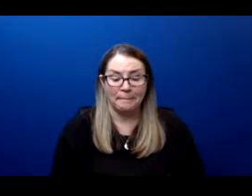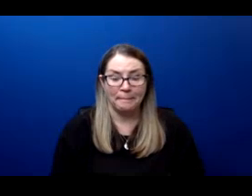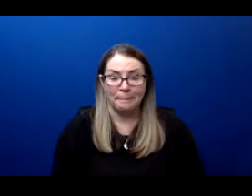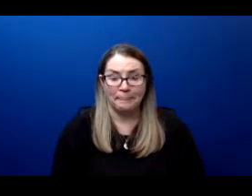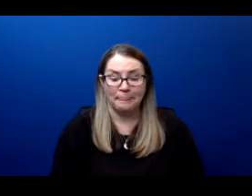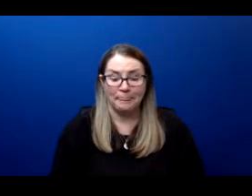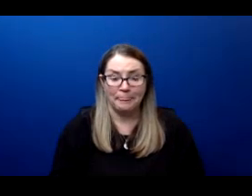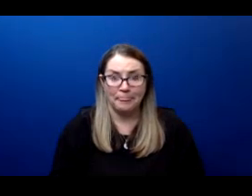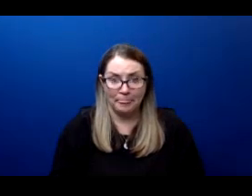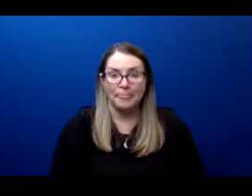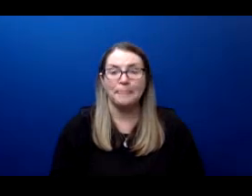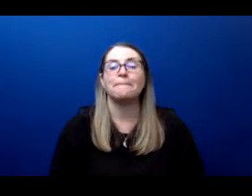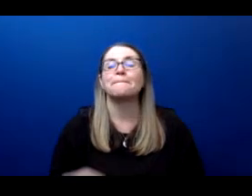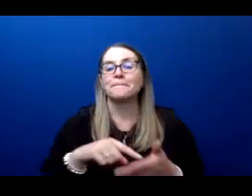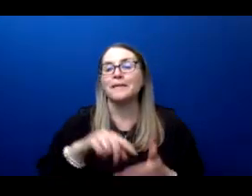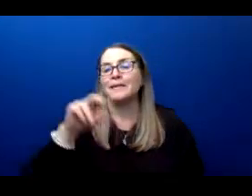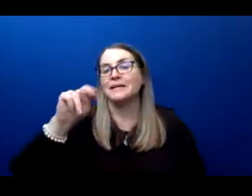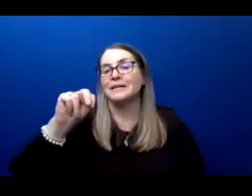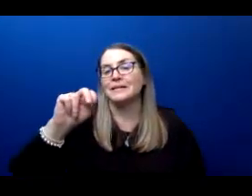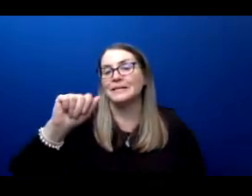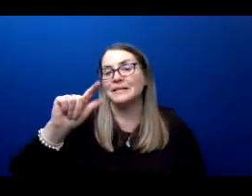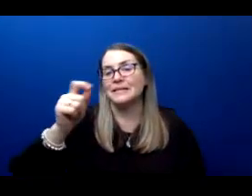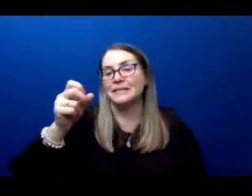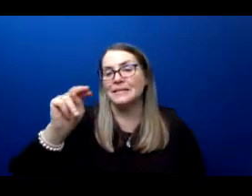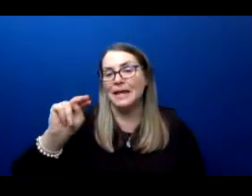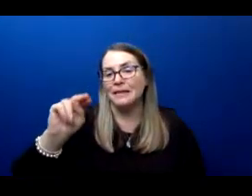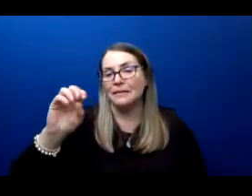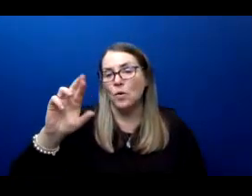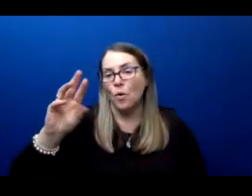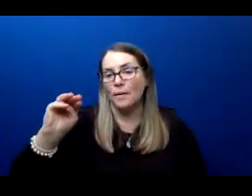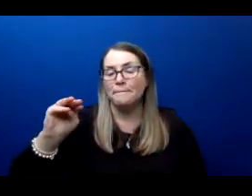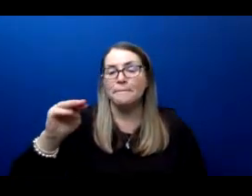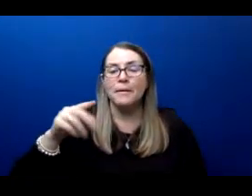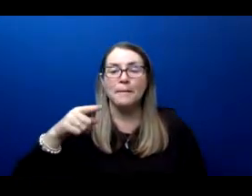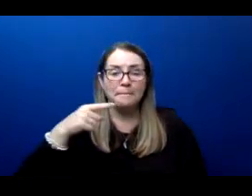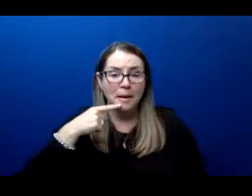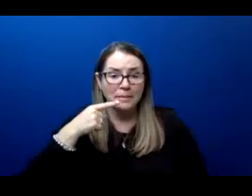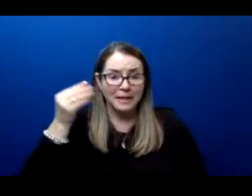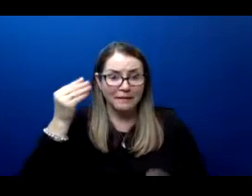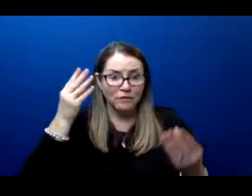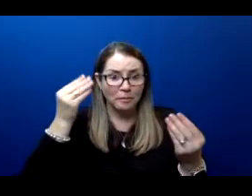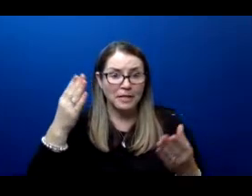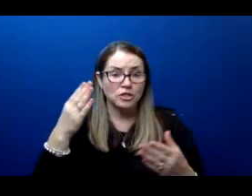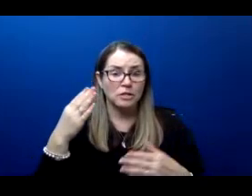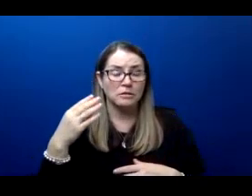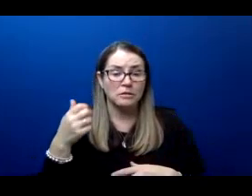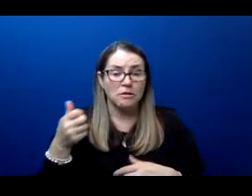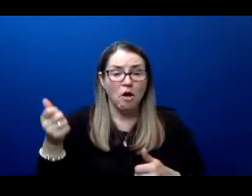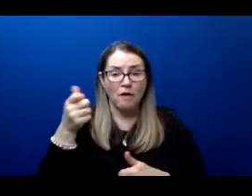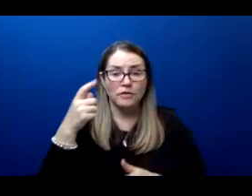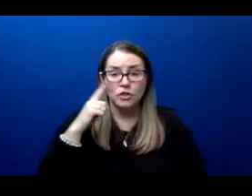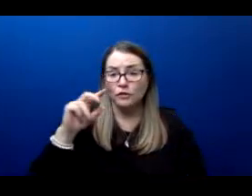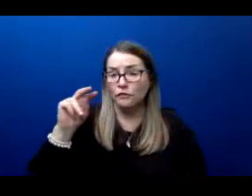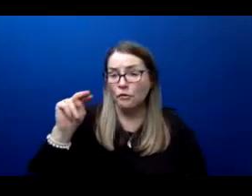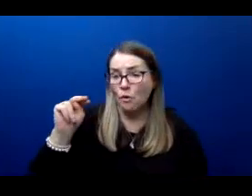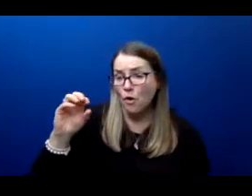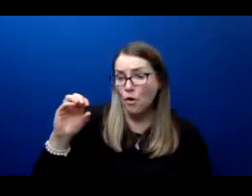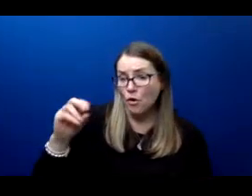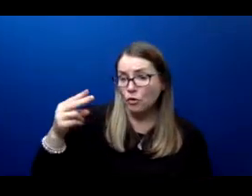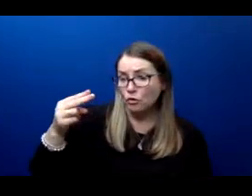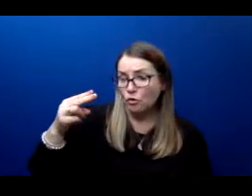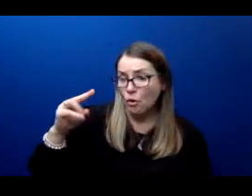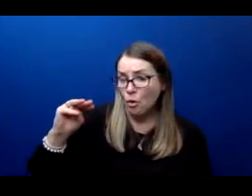Mr. Chair, this is Nathan Orm, Public Information Officer for NOMHE. Just one thing I noticed in